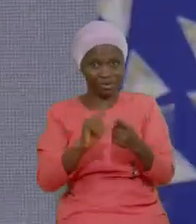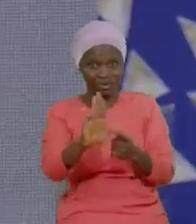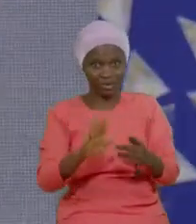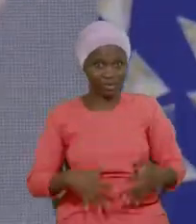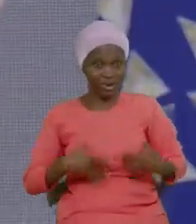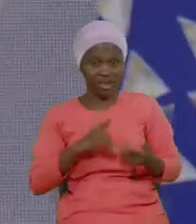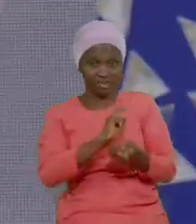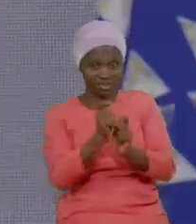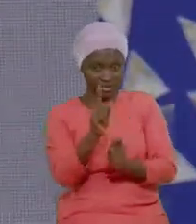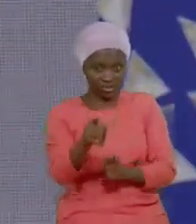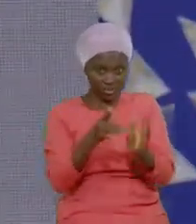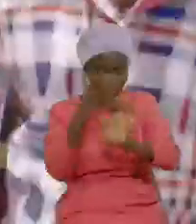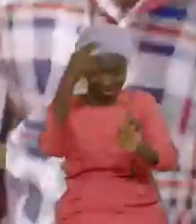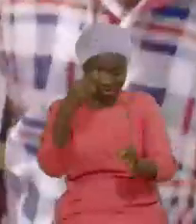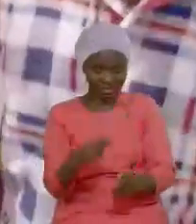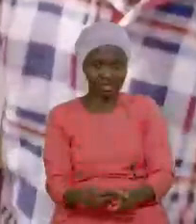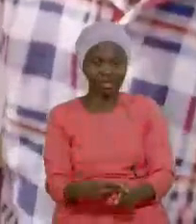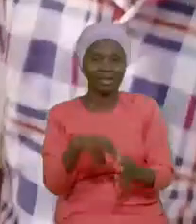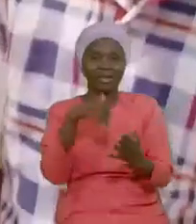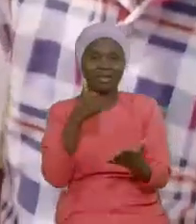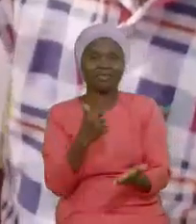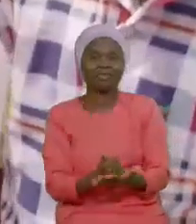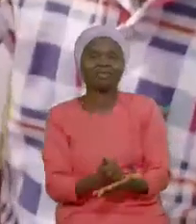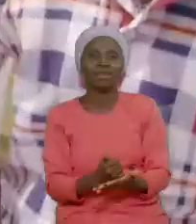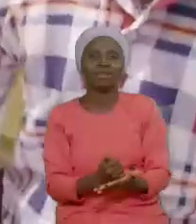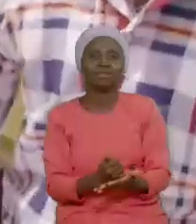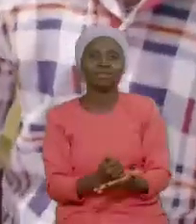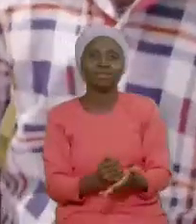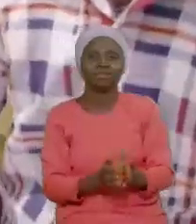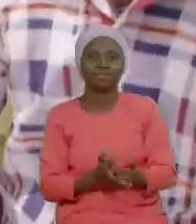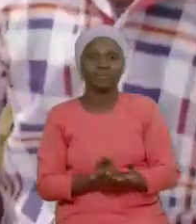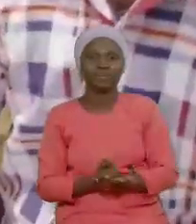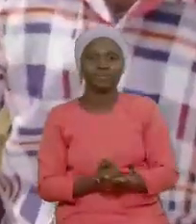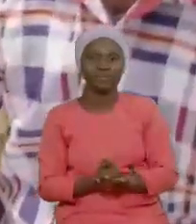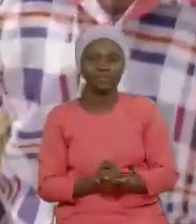will change you in Jesus' name.